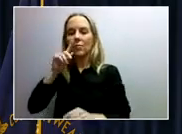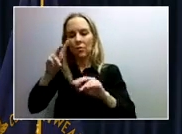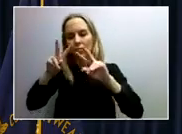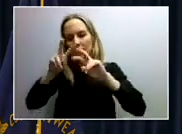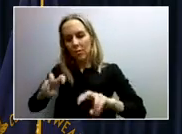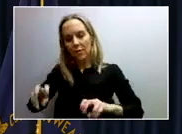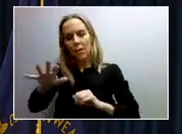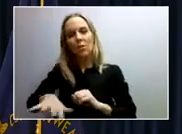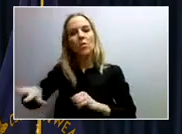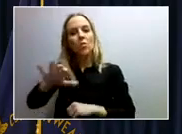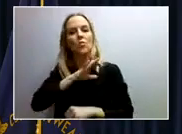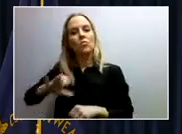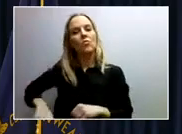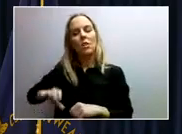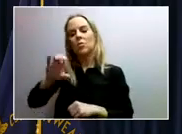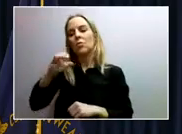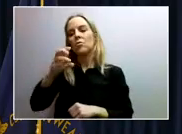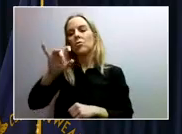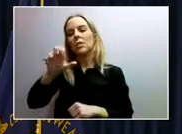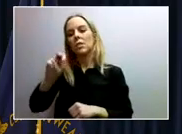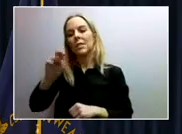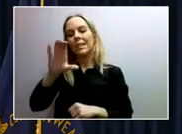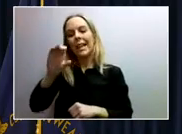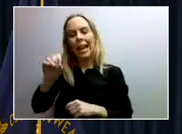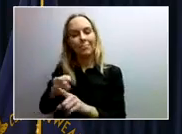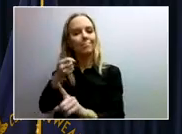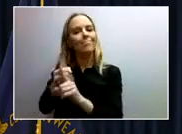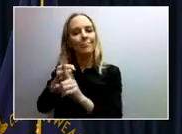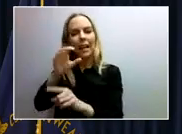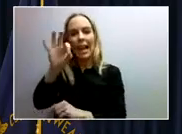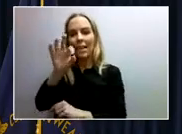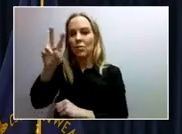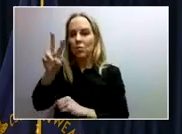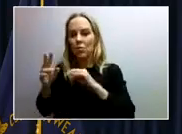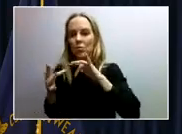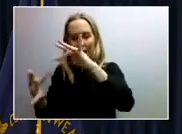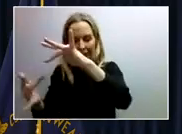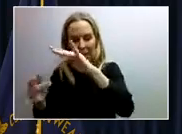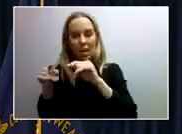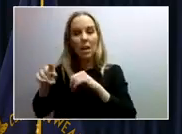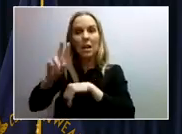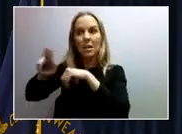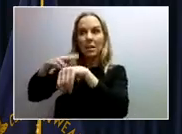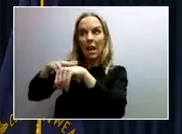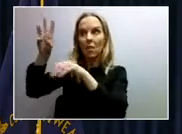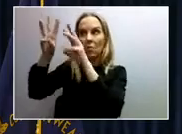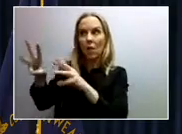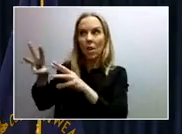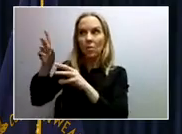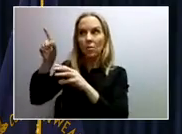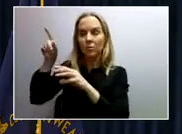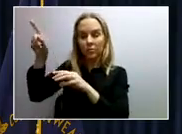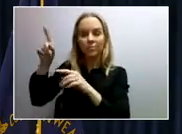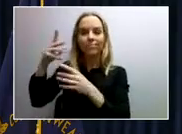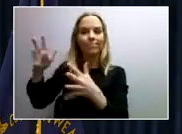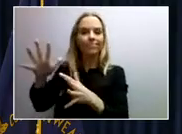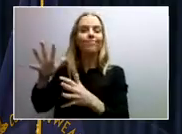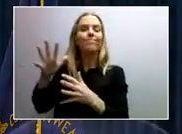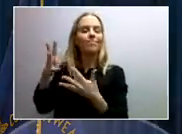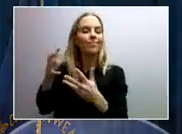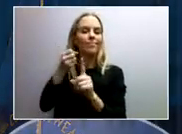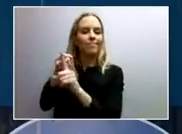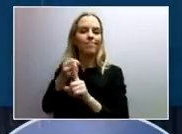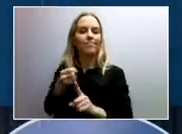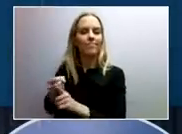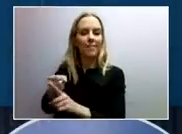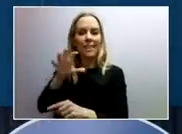an F2 tornado. The National Weather Service has confirmed 9 tornadoes affecting 10 counties